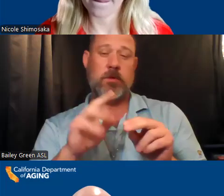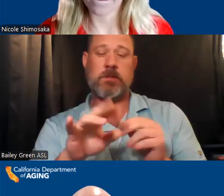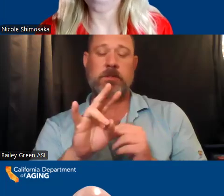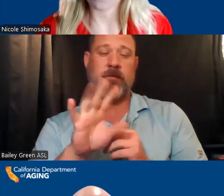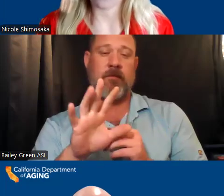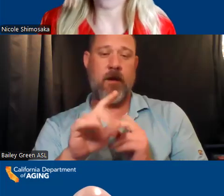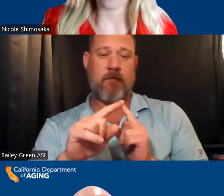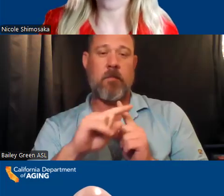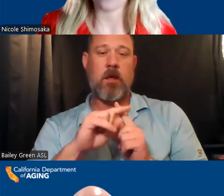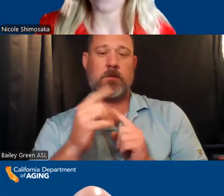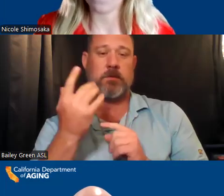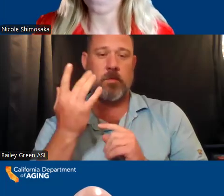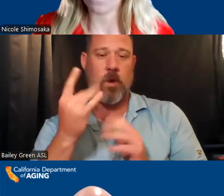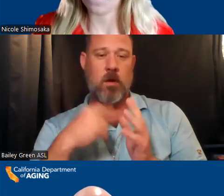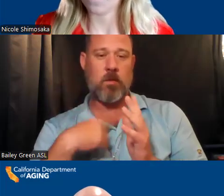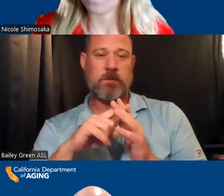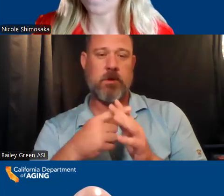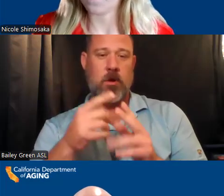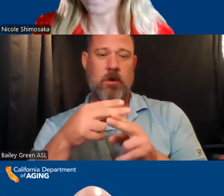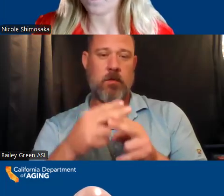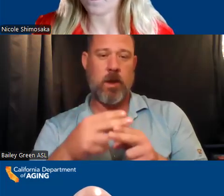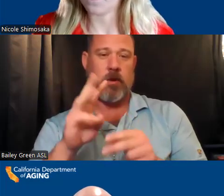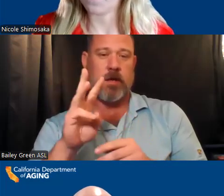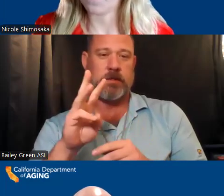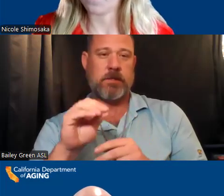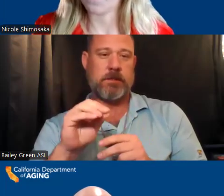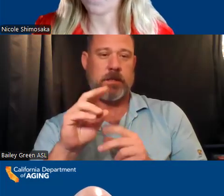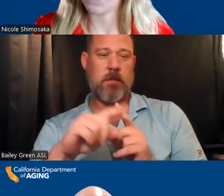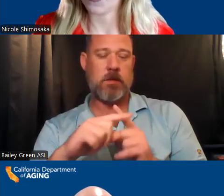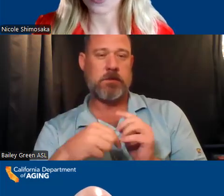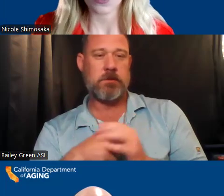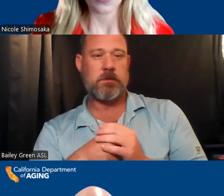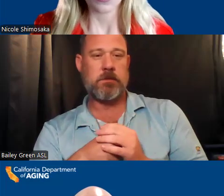75 plus, why are we starting the weighted factor at 60 plus?